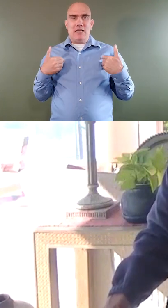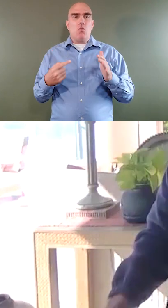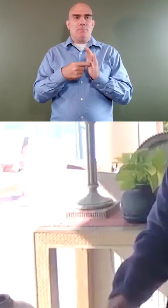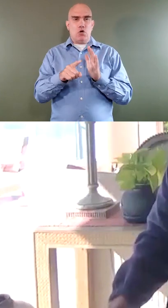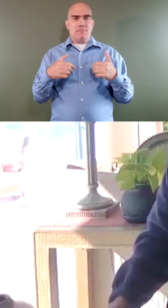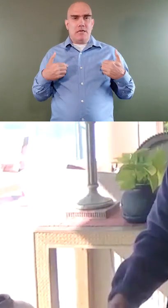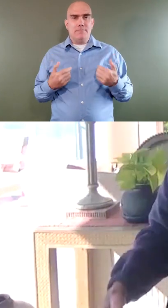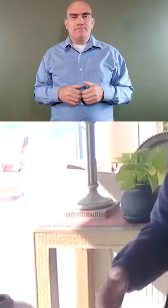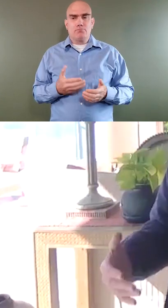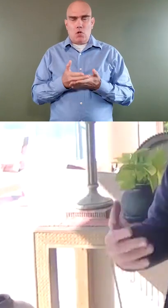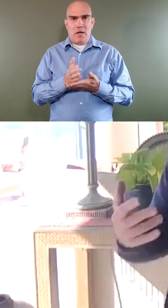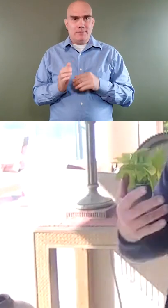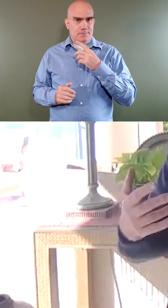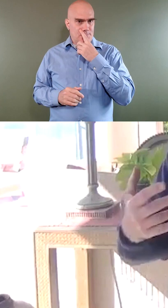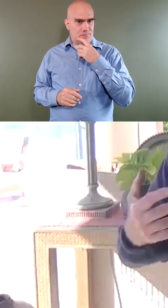So